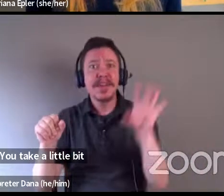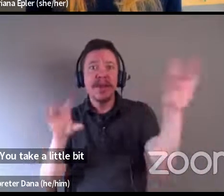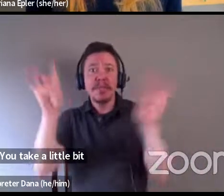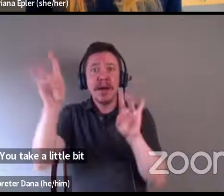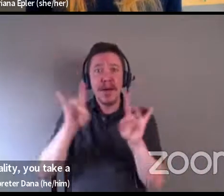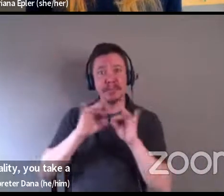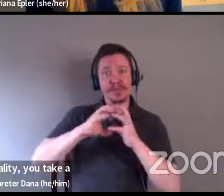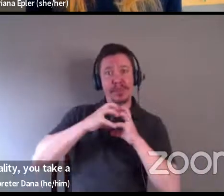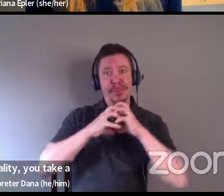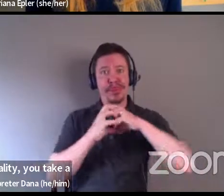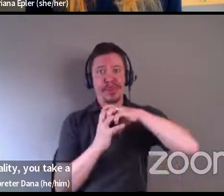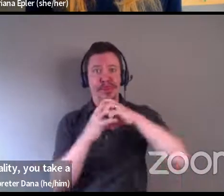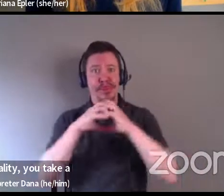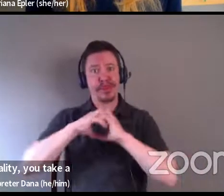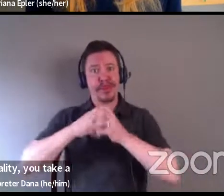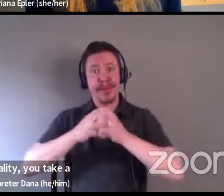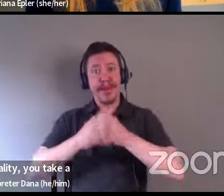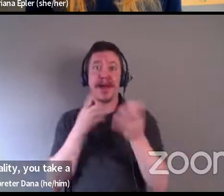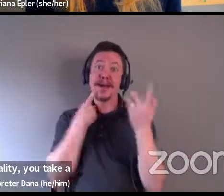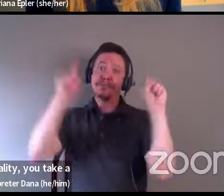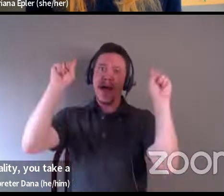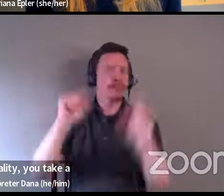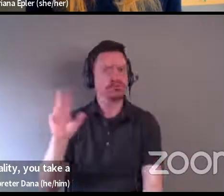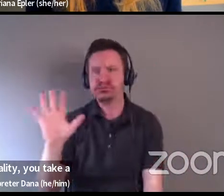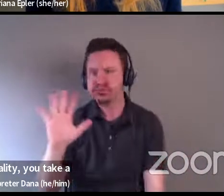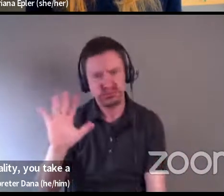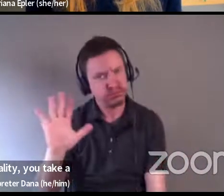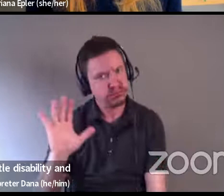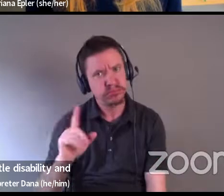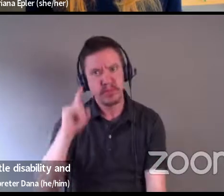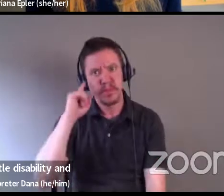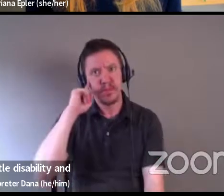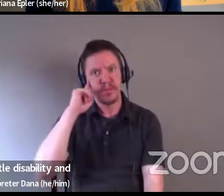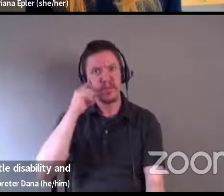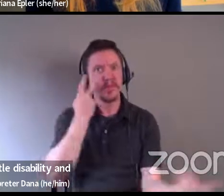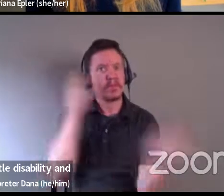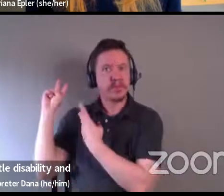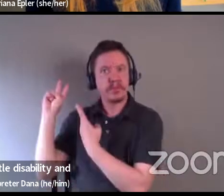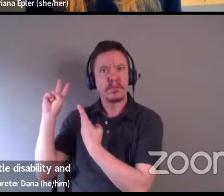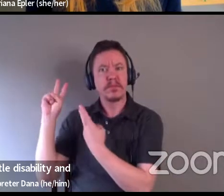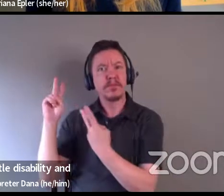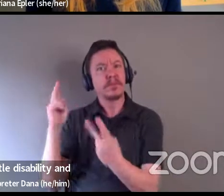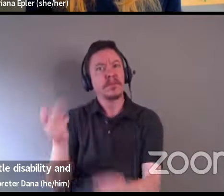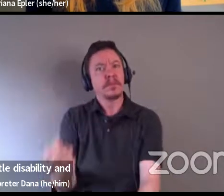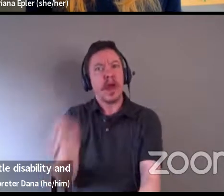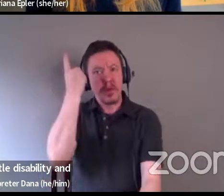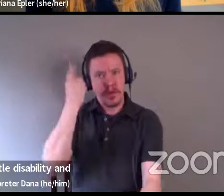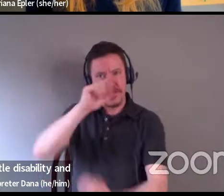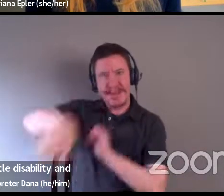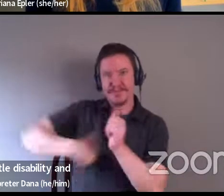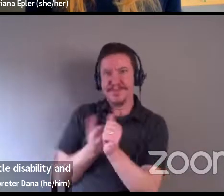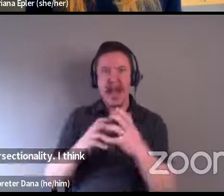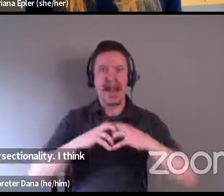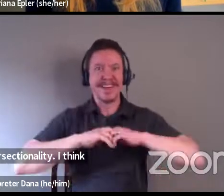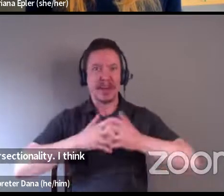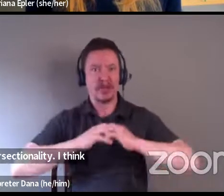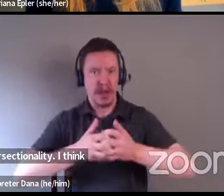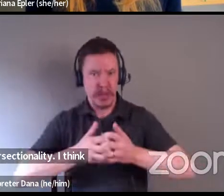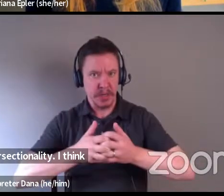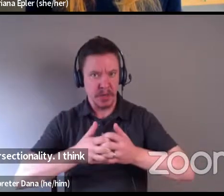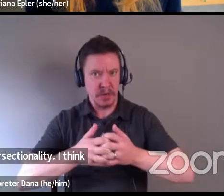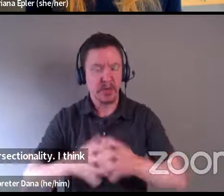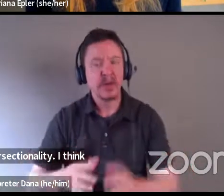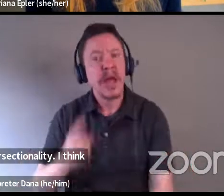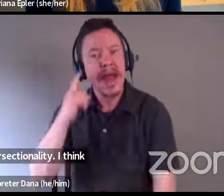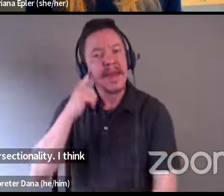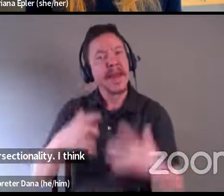and voila, you've got intersectionality. I think that is a profound misreading of intersectionality. I think that